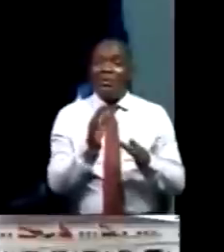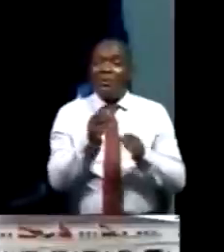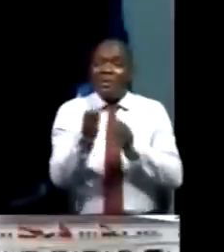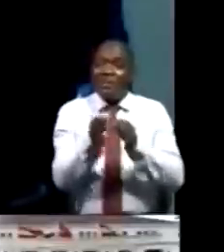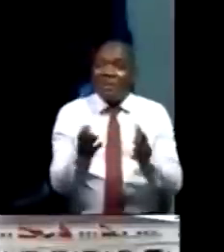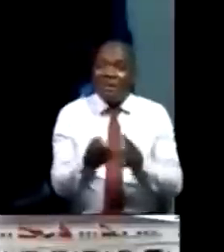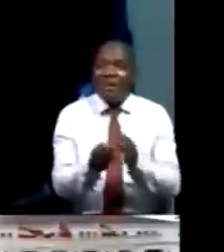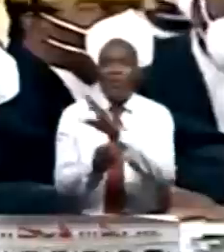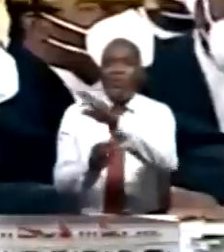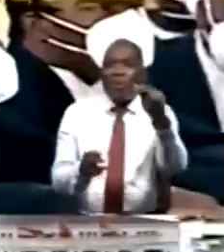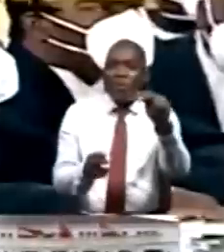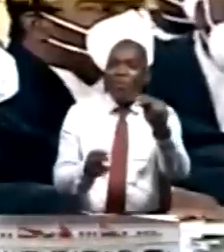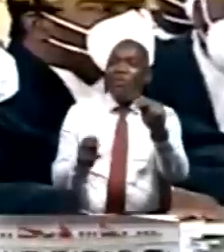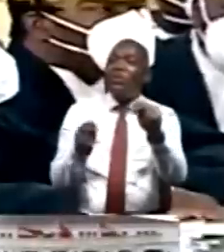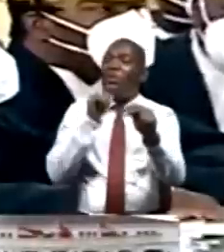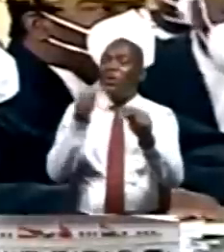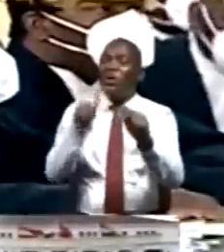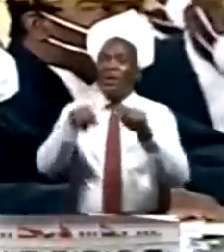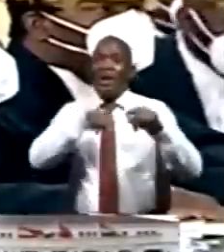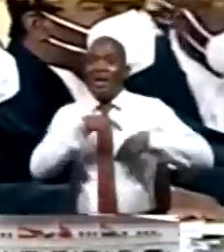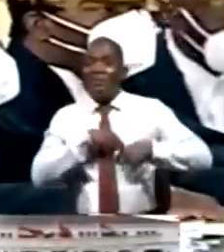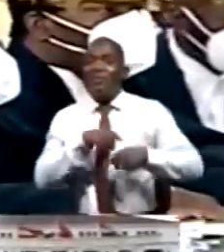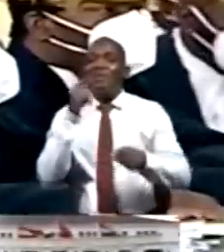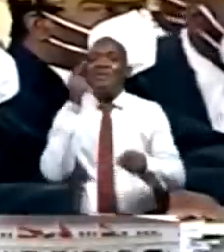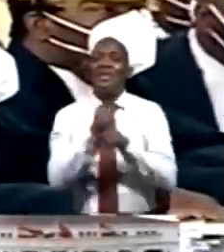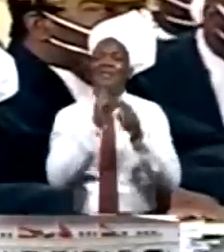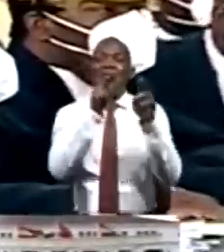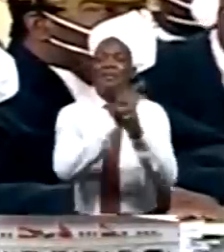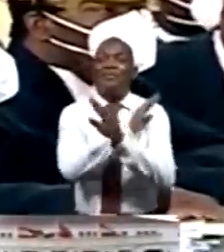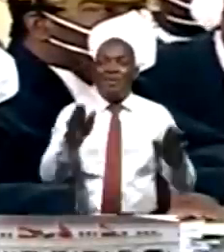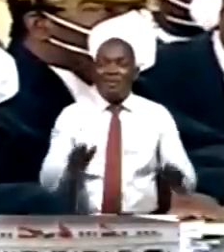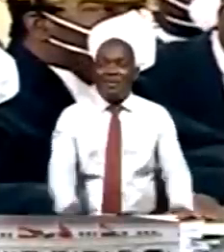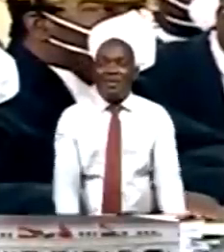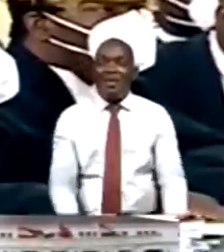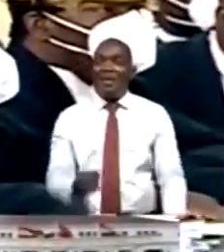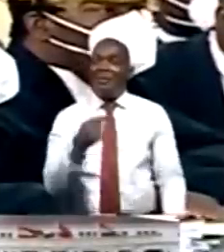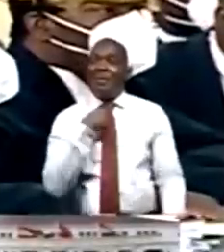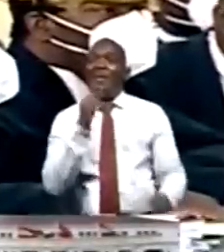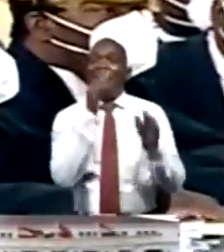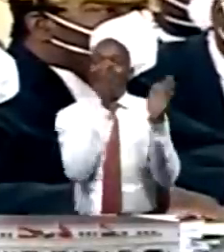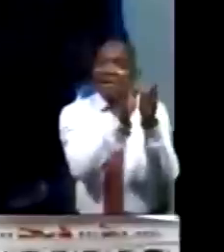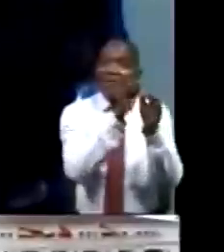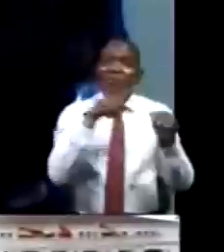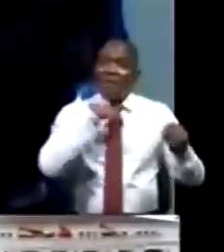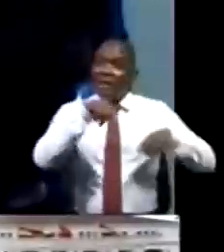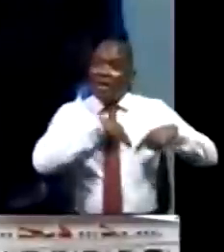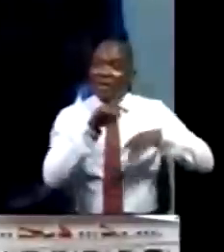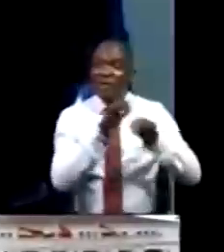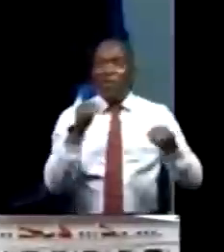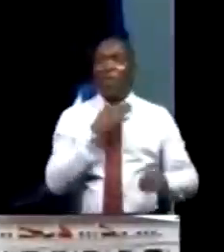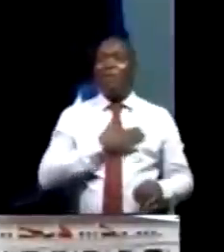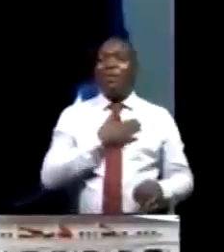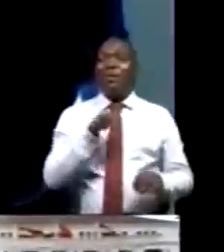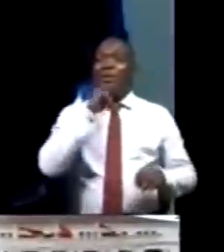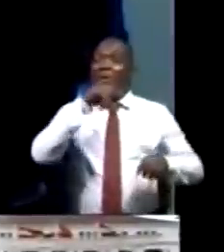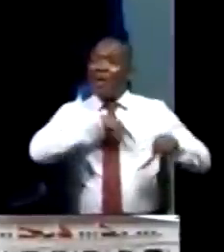that? You are not supposed to make arguments. You are just to answer my questions. I'm not arguing with you. I'm not arguing with you, my lords. I'm